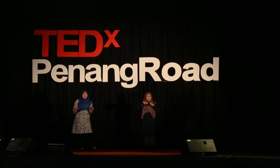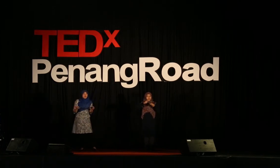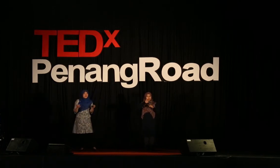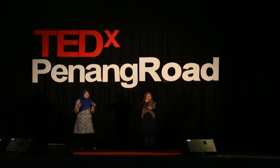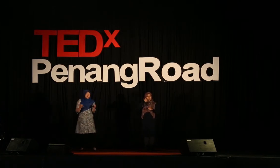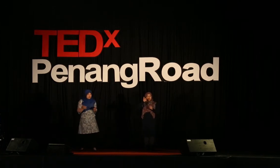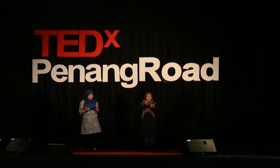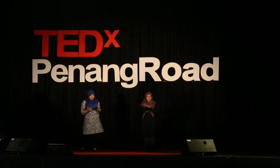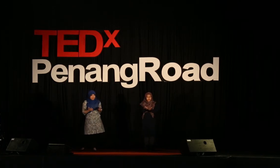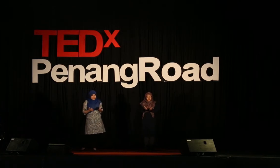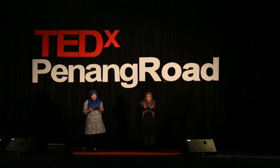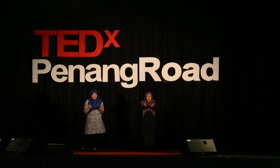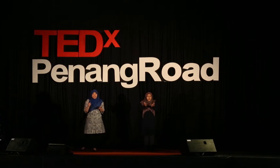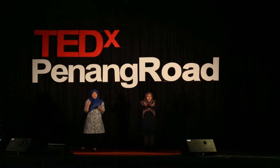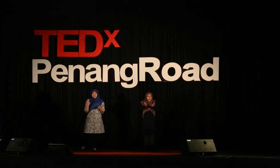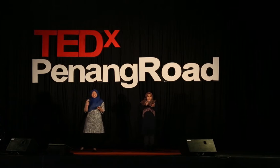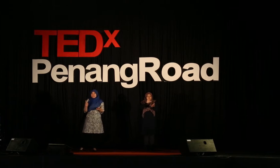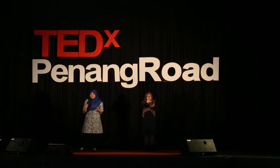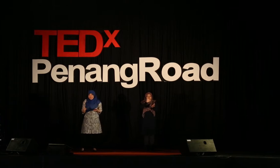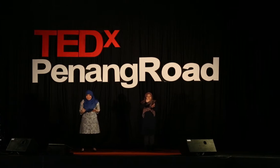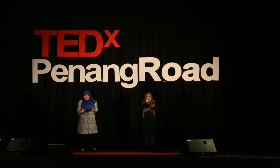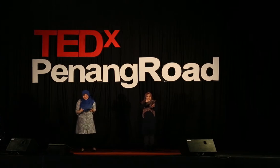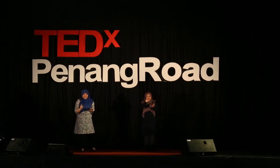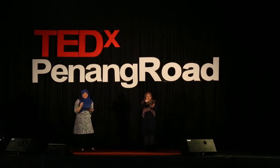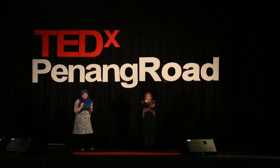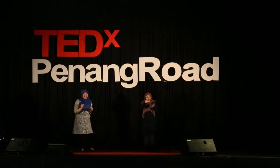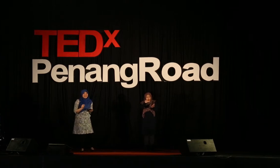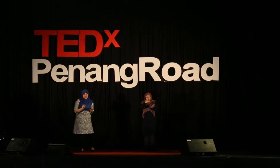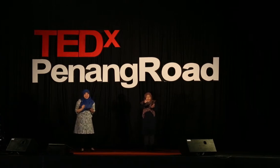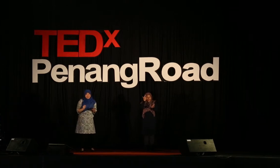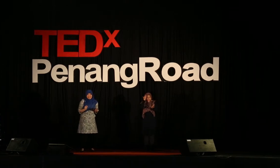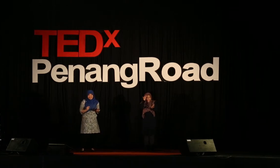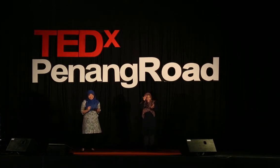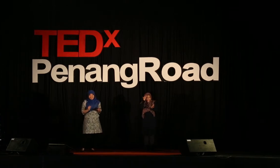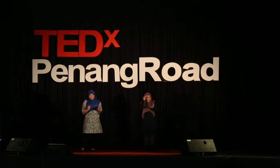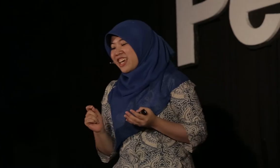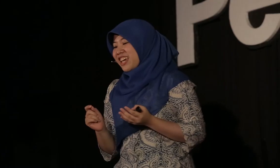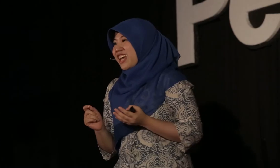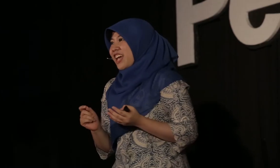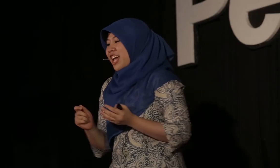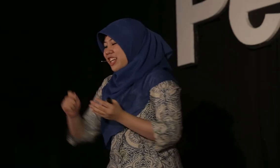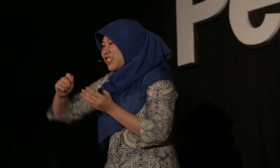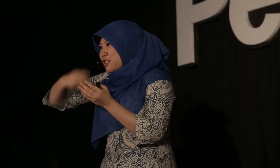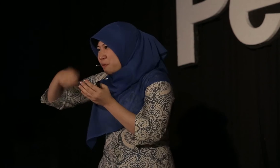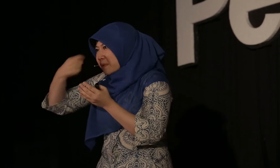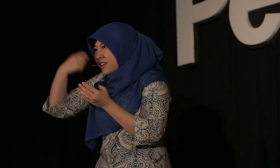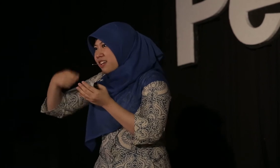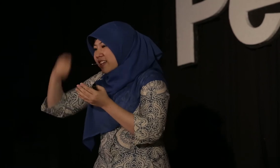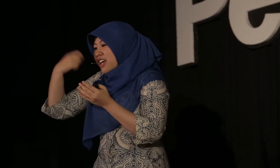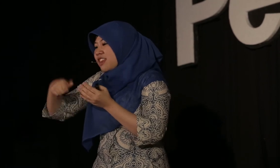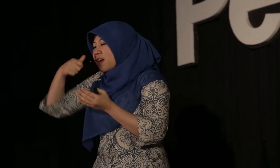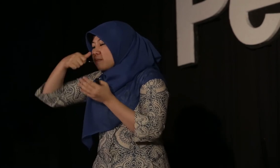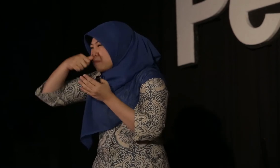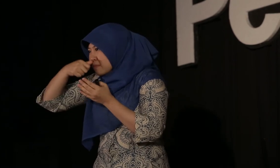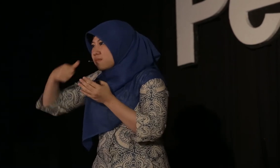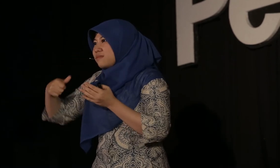nice bowl of cendol. And guess what the sign of cendol is? It's the soup,